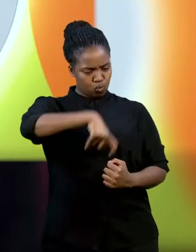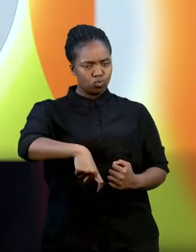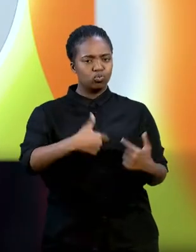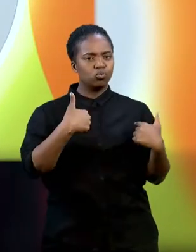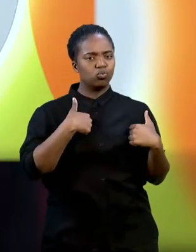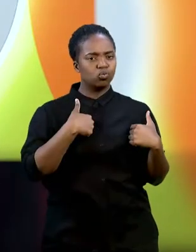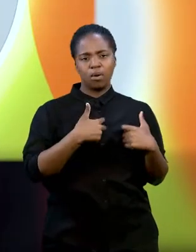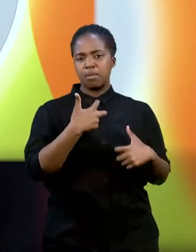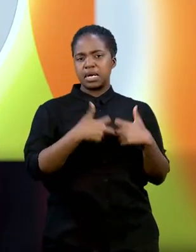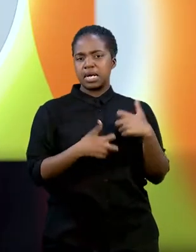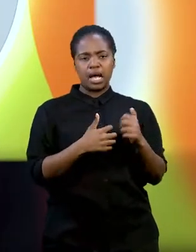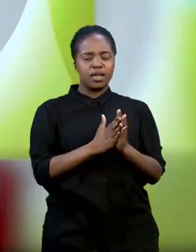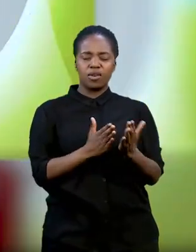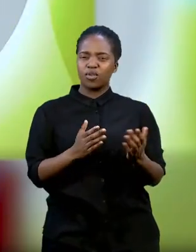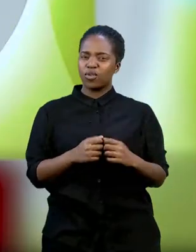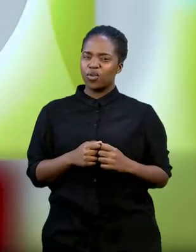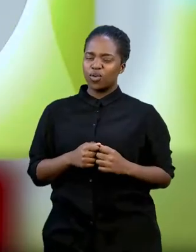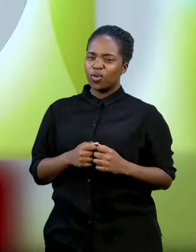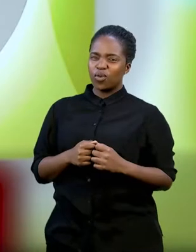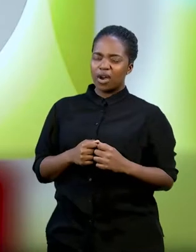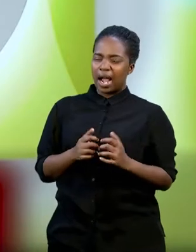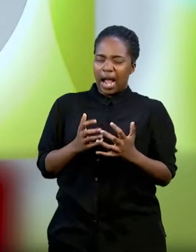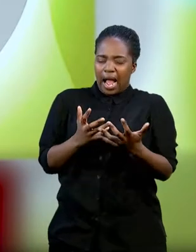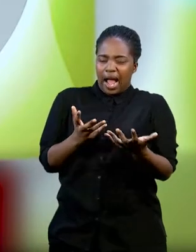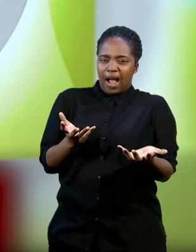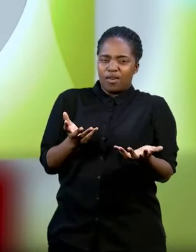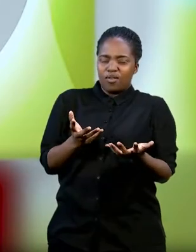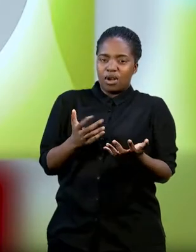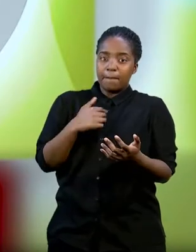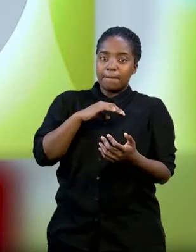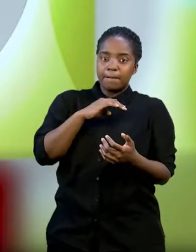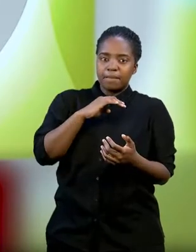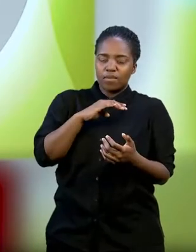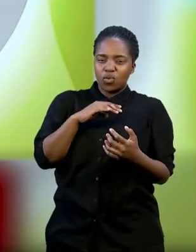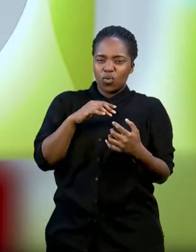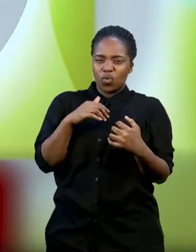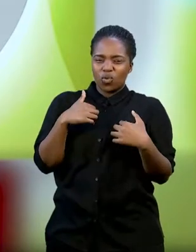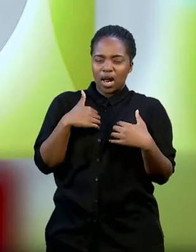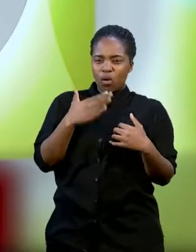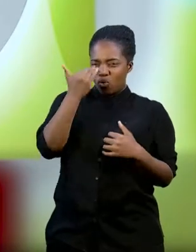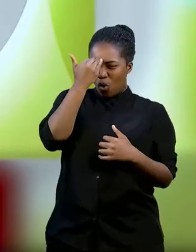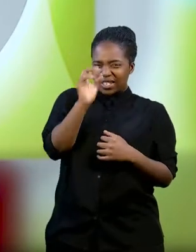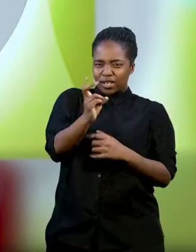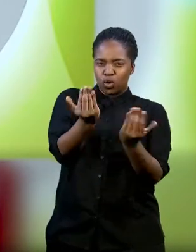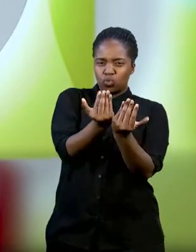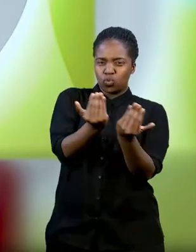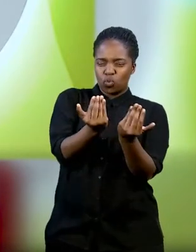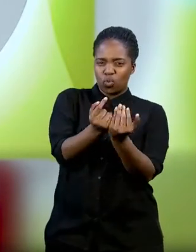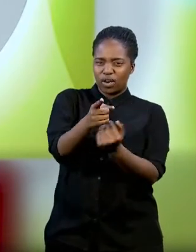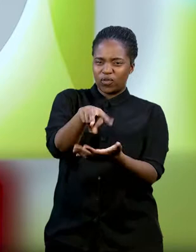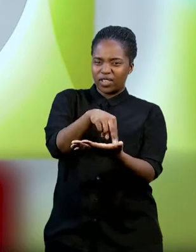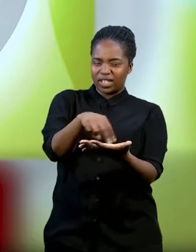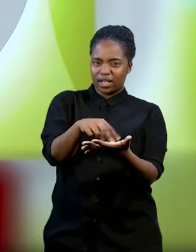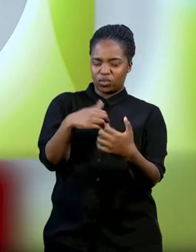motho ke feleletsa ona bothata. Tantse qadile kae jwang? That was it a coincidence o hoetsaetseng gore o